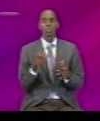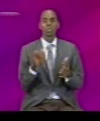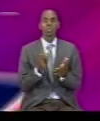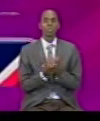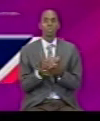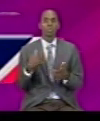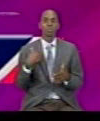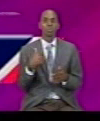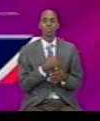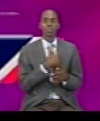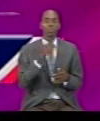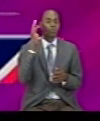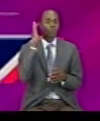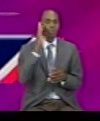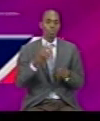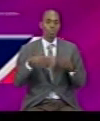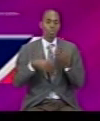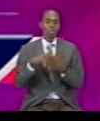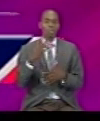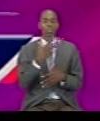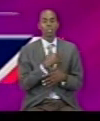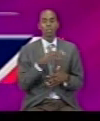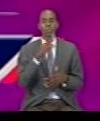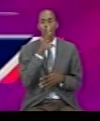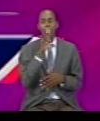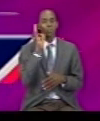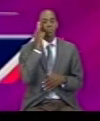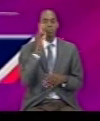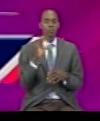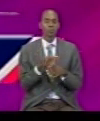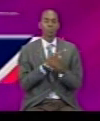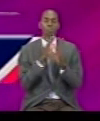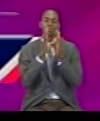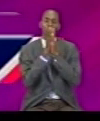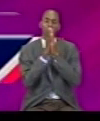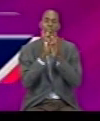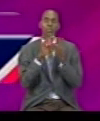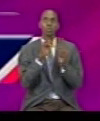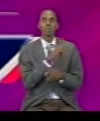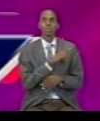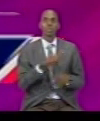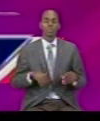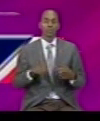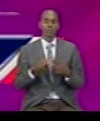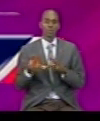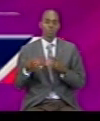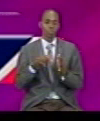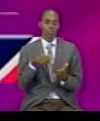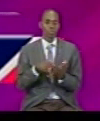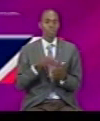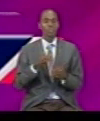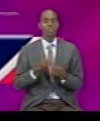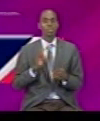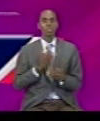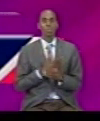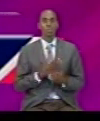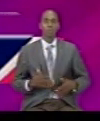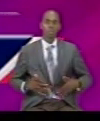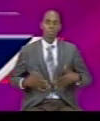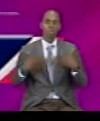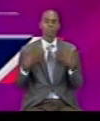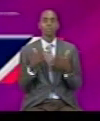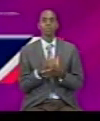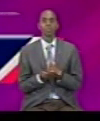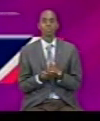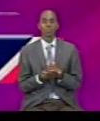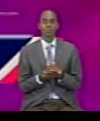we are going to go forth and be fruitful. Let's pray to the Lord to do this in our life. Time is running